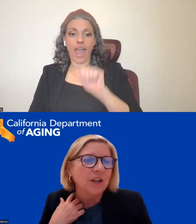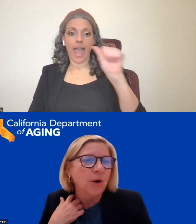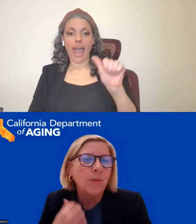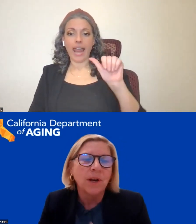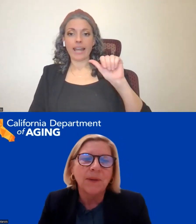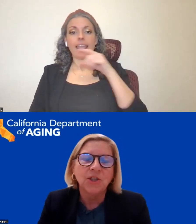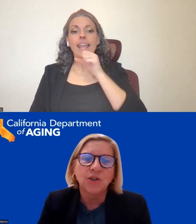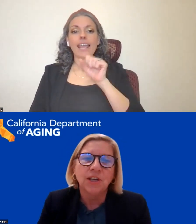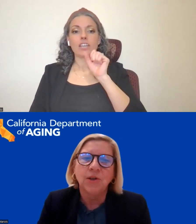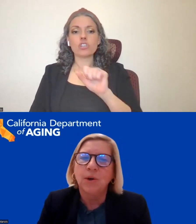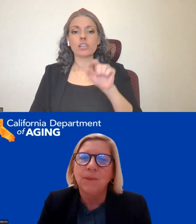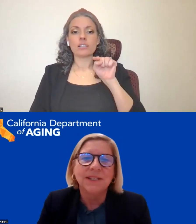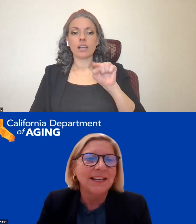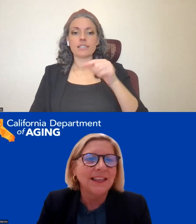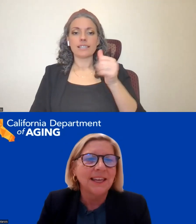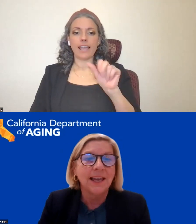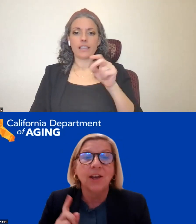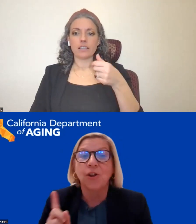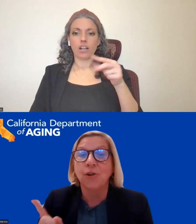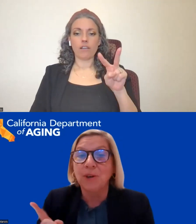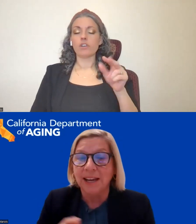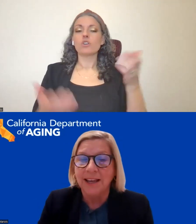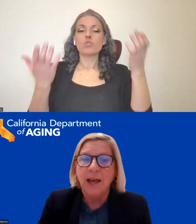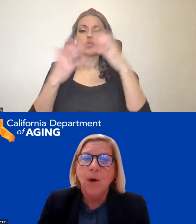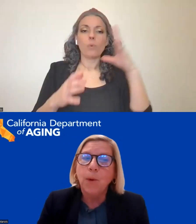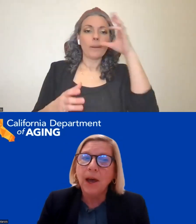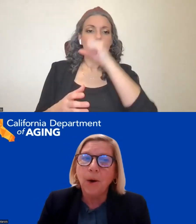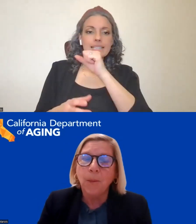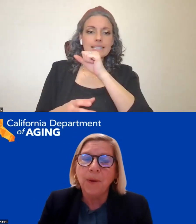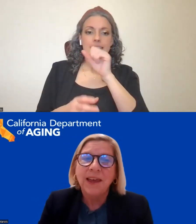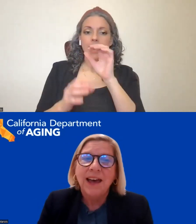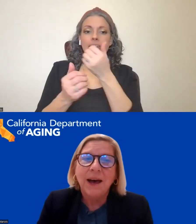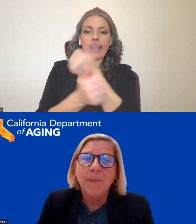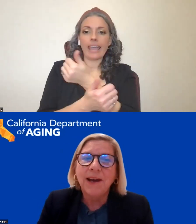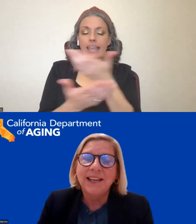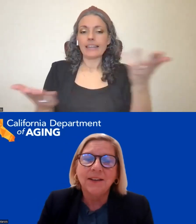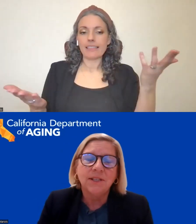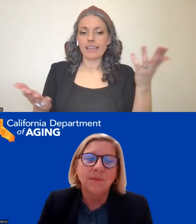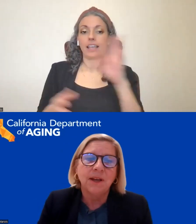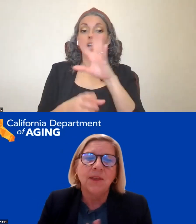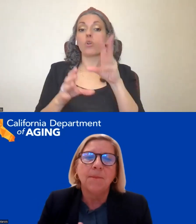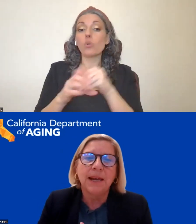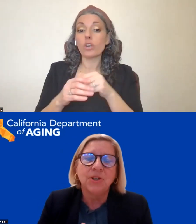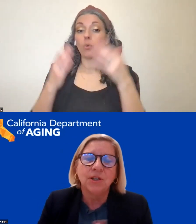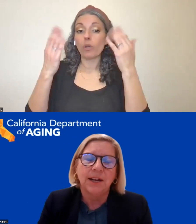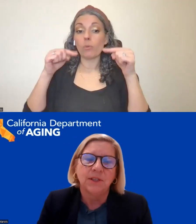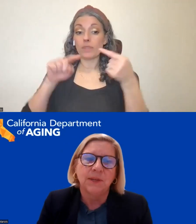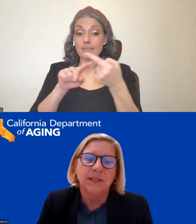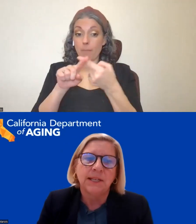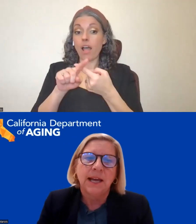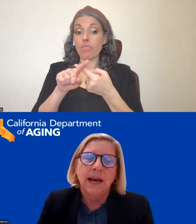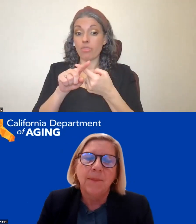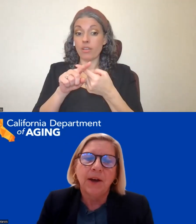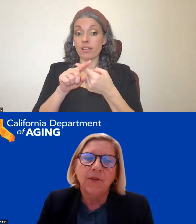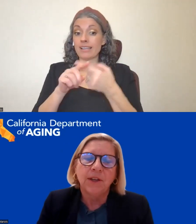let us know. We want to make sure that you don't miss anything, including, we hope, by the end of this month, a major